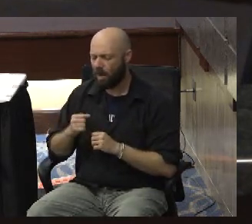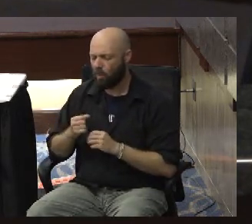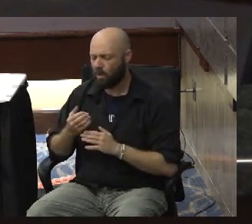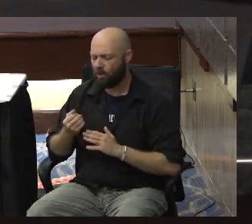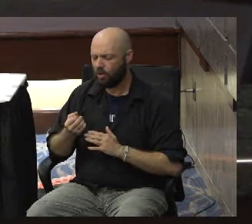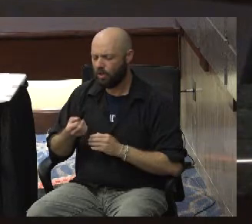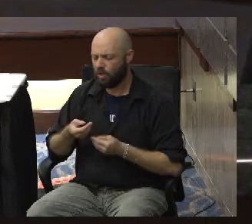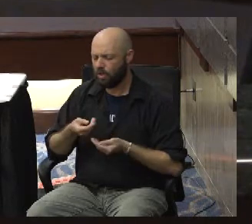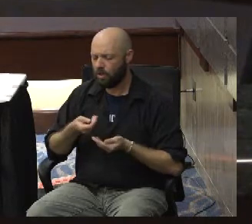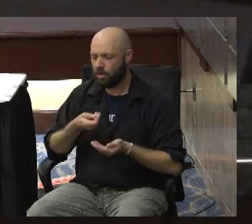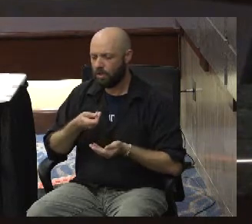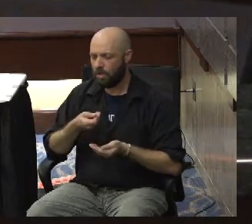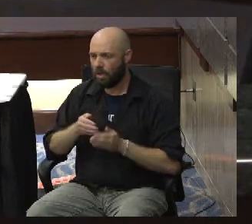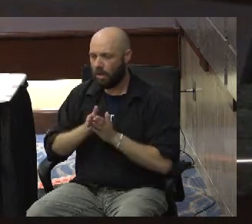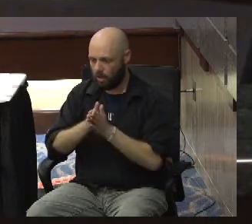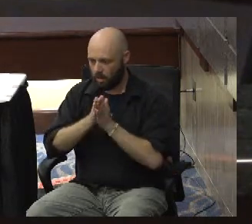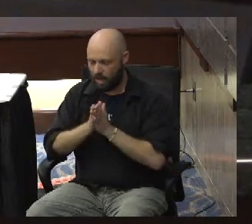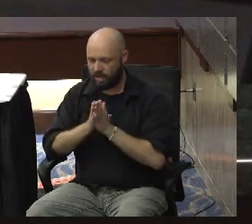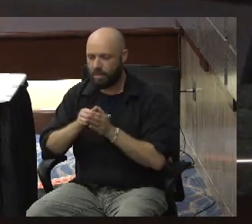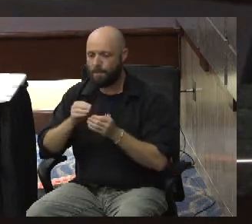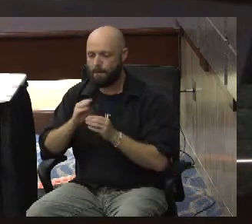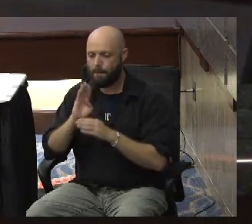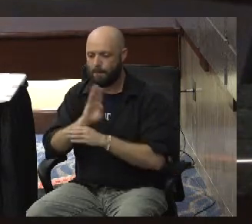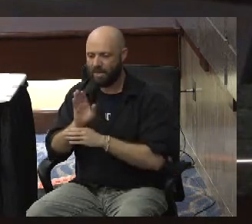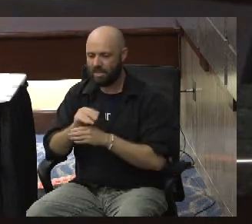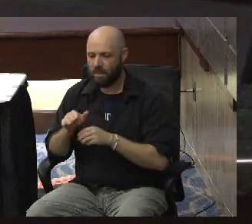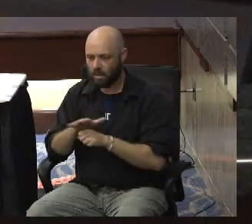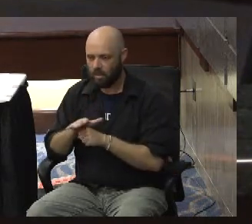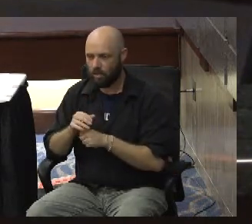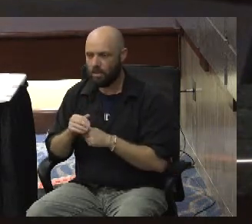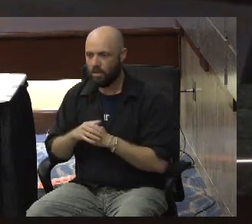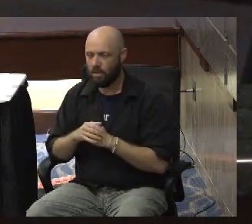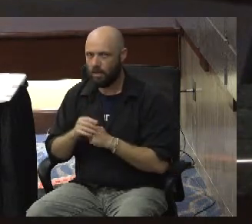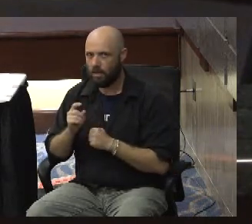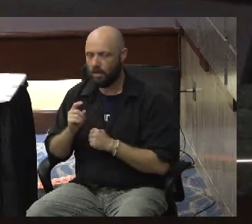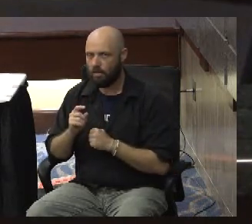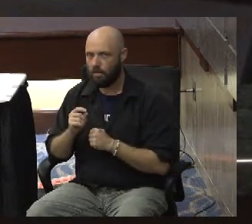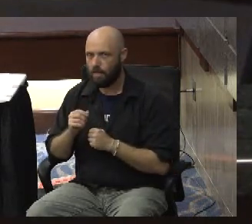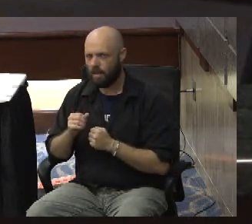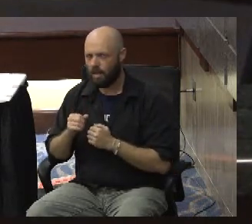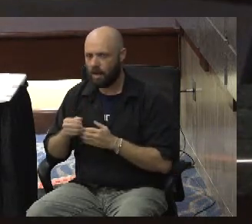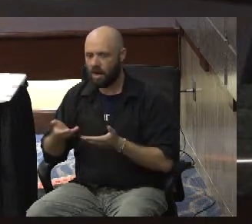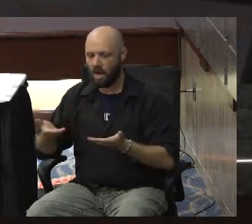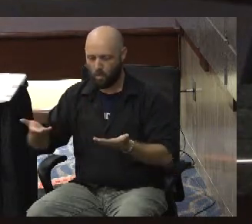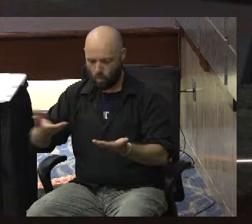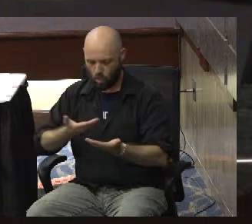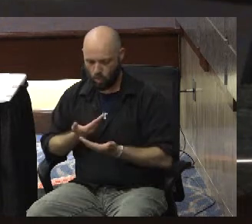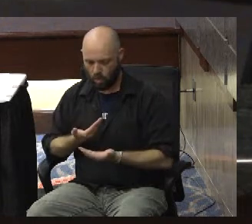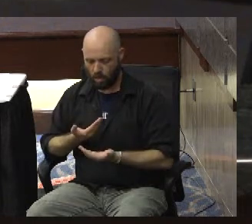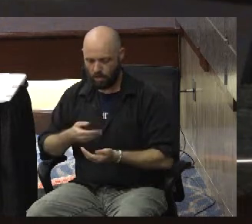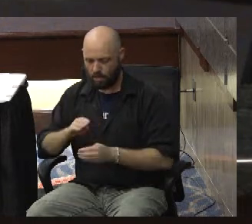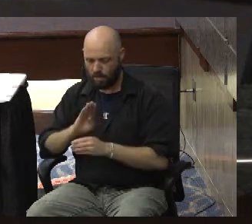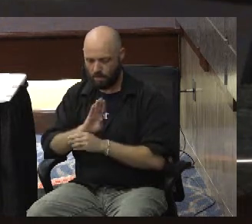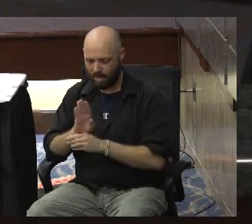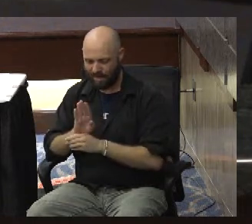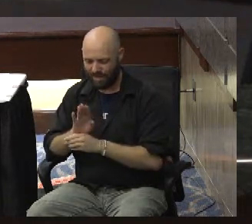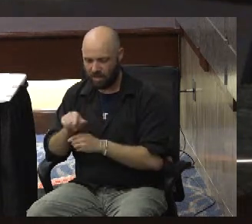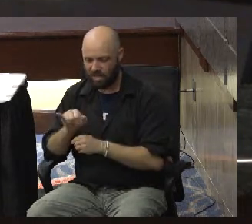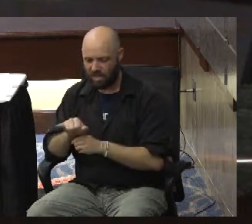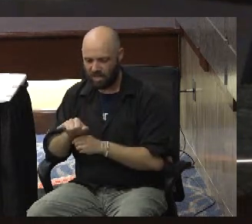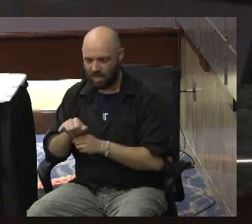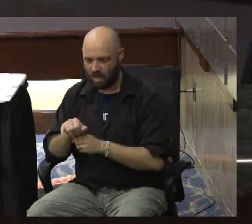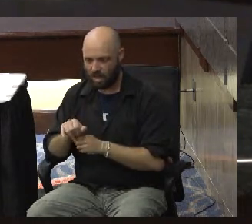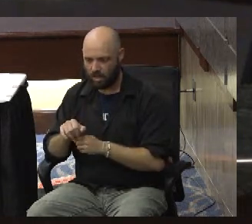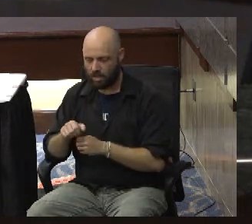and actions align with those of our council and our Waco constituents, and I welcome businesses that have